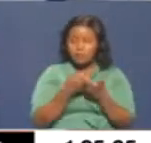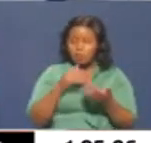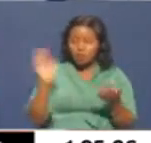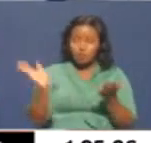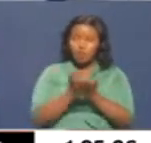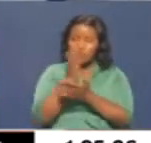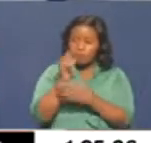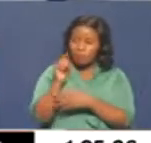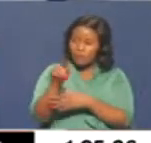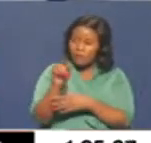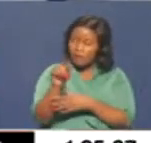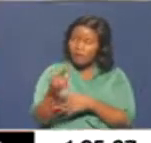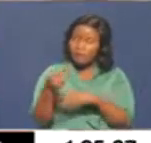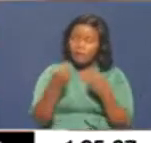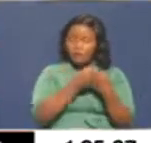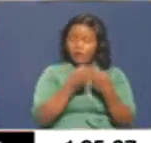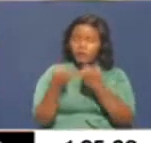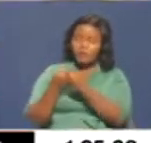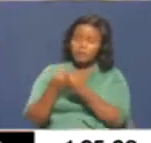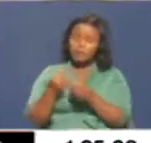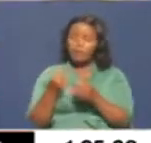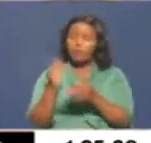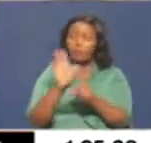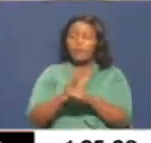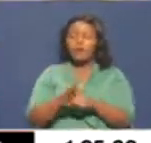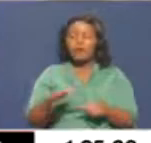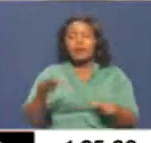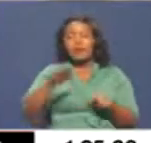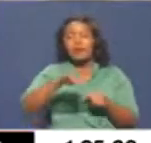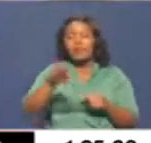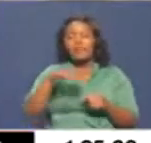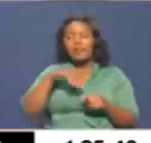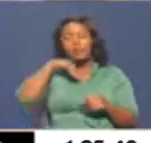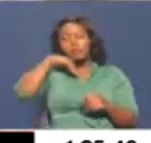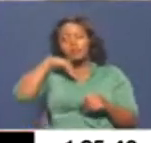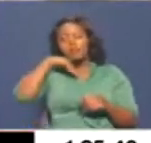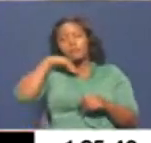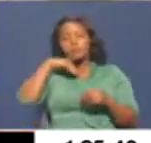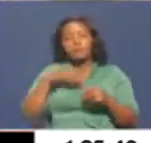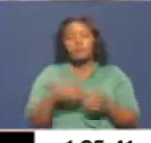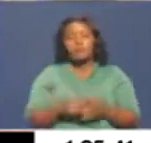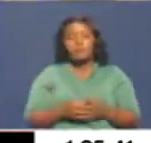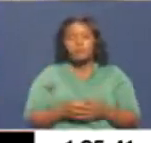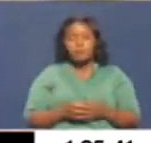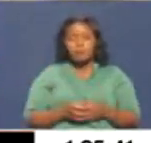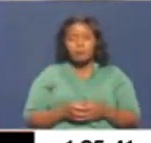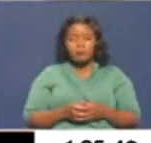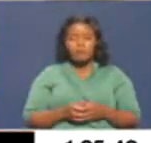a particular area. Reporting for Lunchtime News, I am Love Miriam.